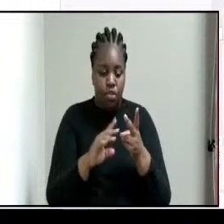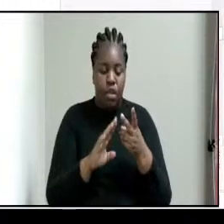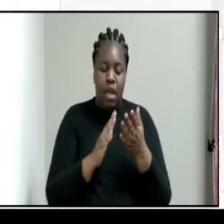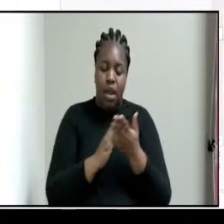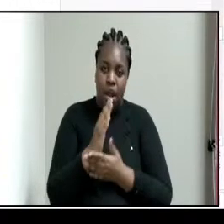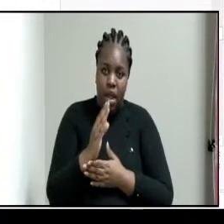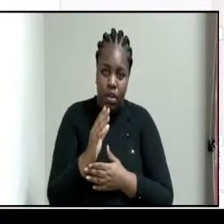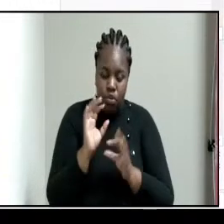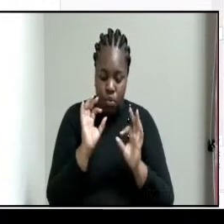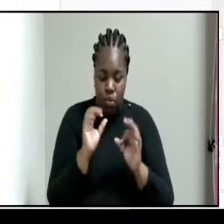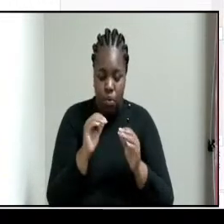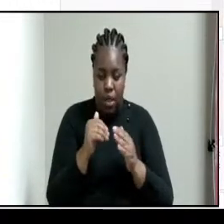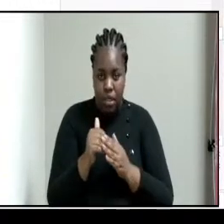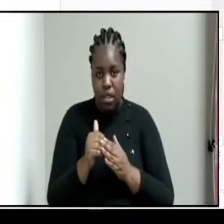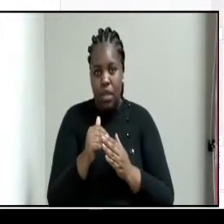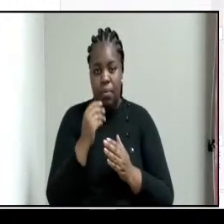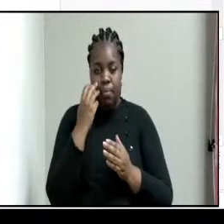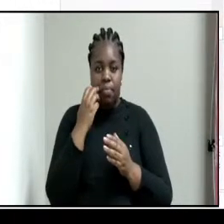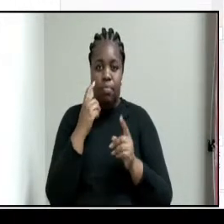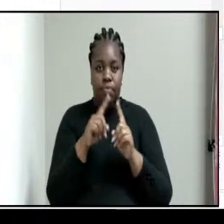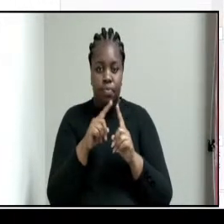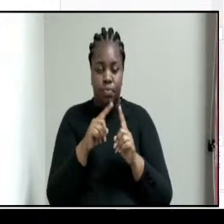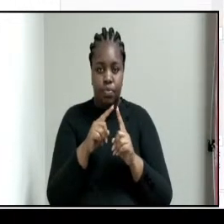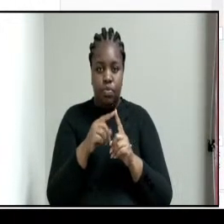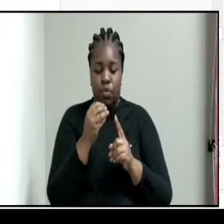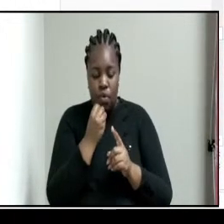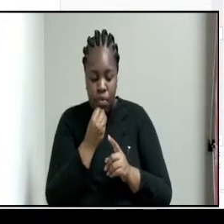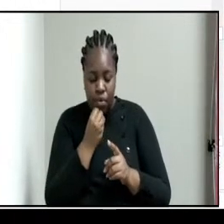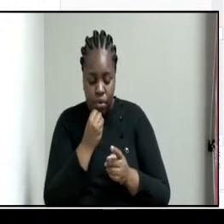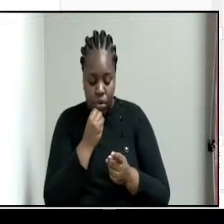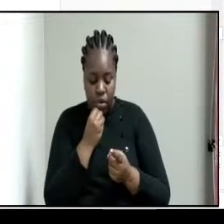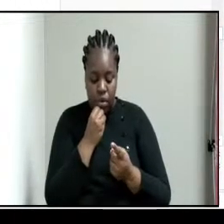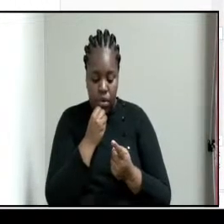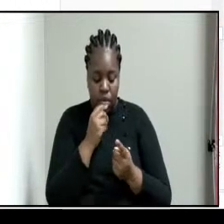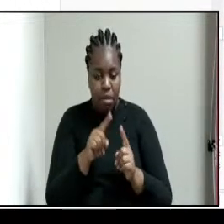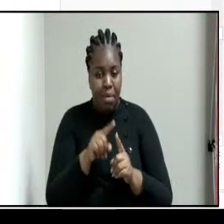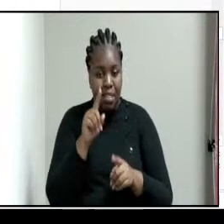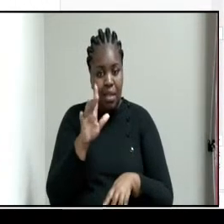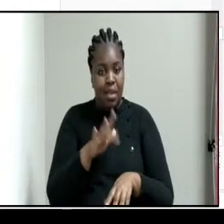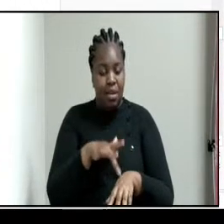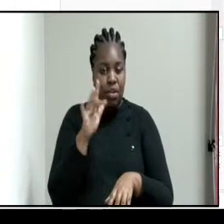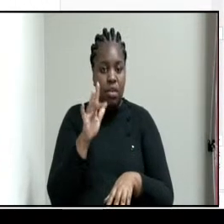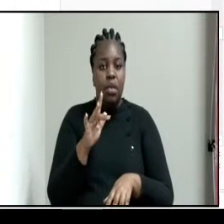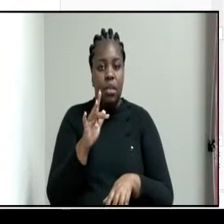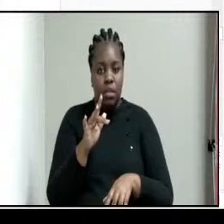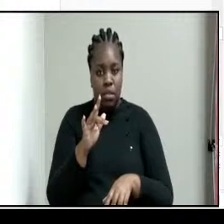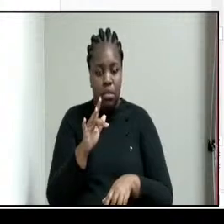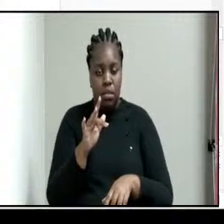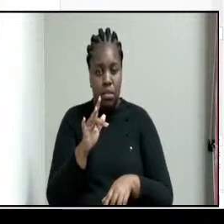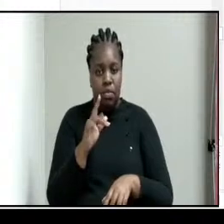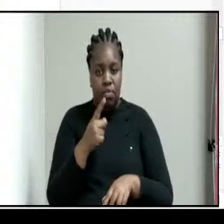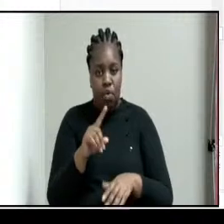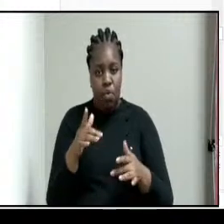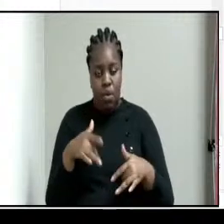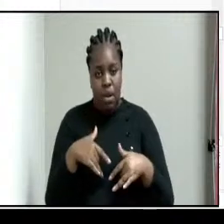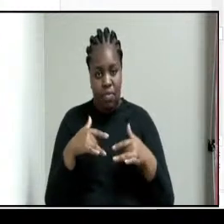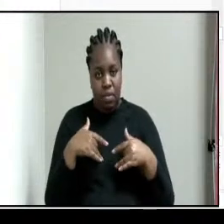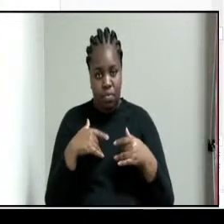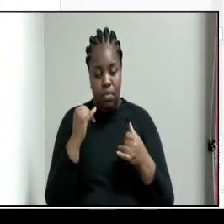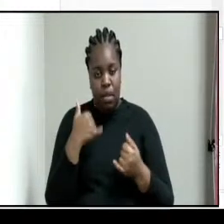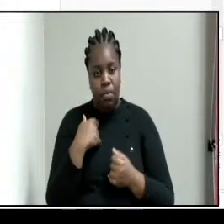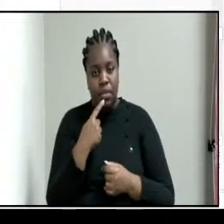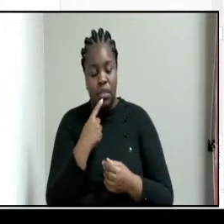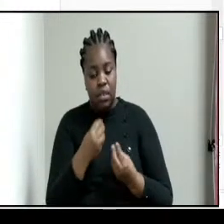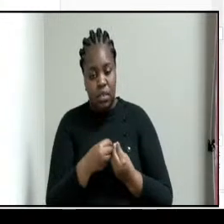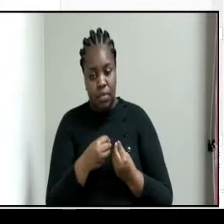to healthcare as a significant element of nutrition, which is also a critical element under the adequate standard of living. I will say something here,